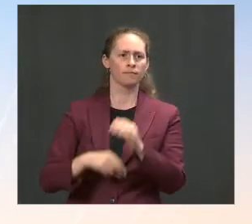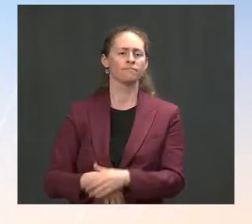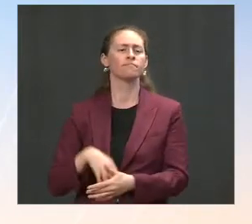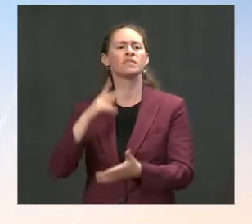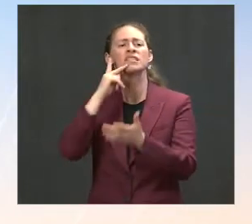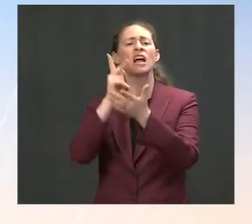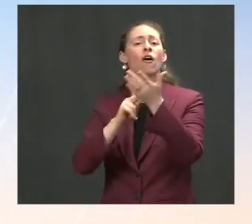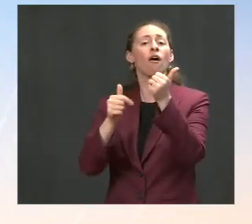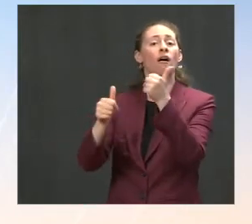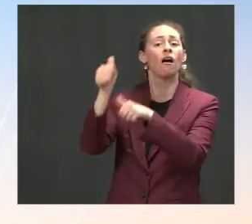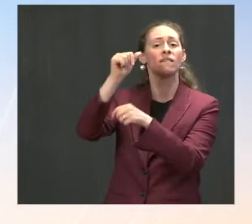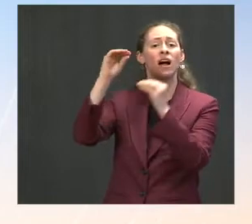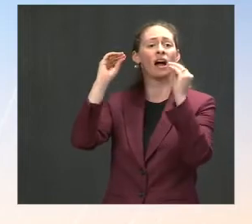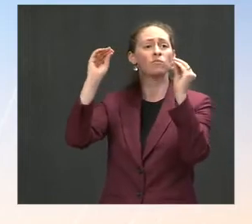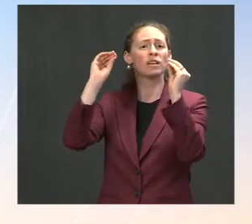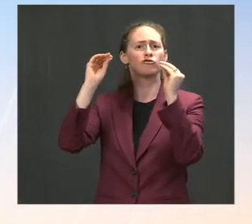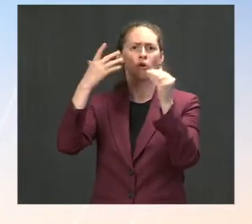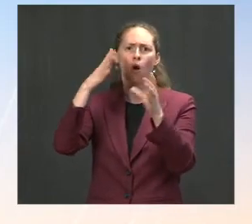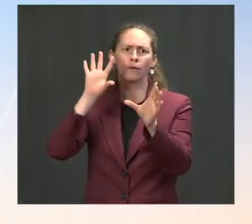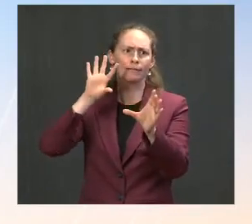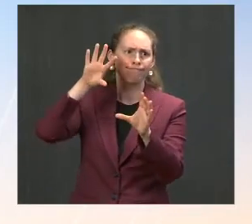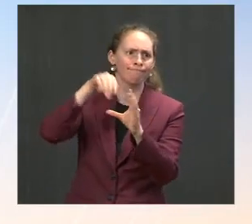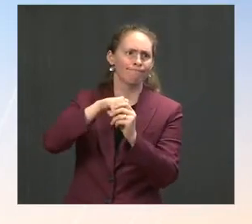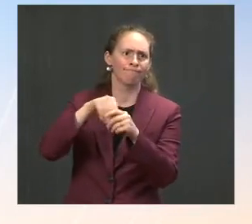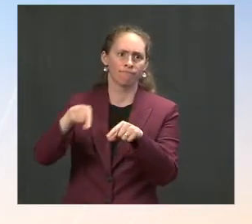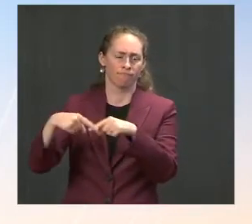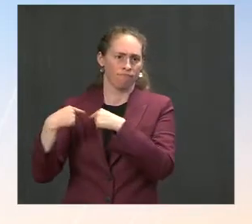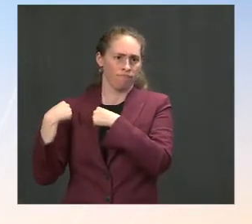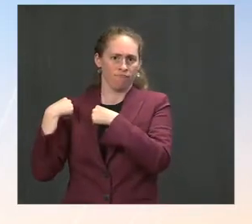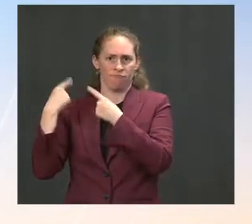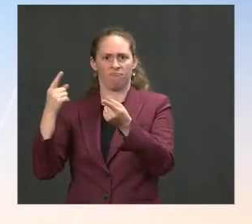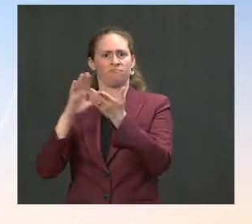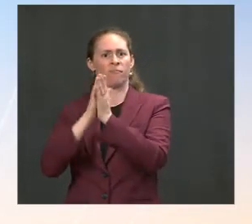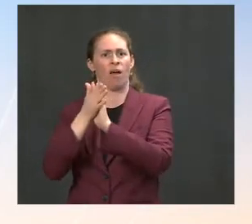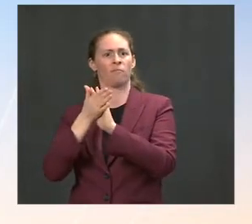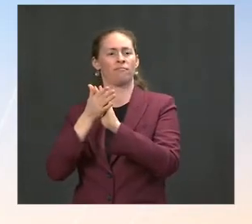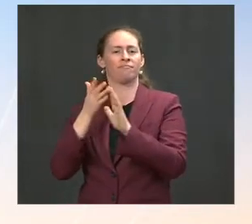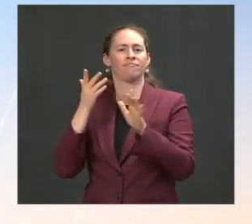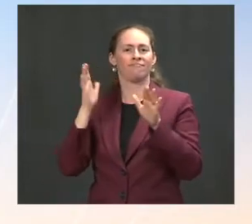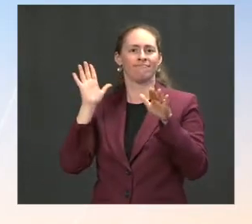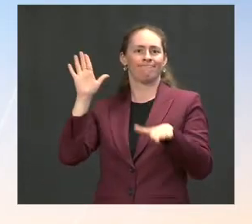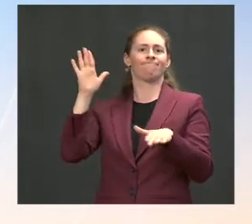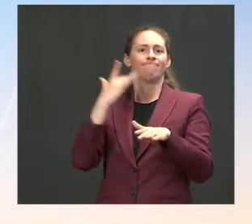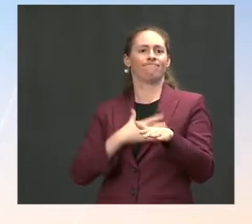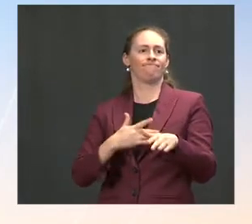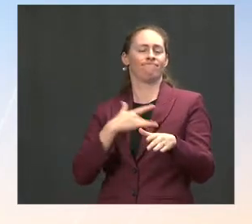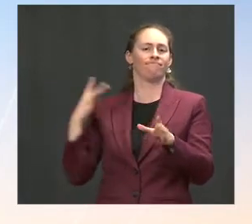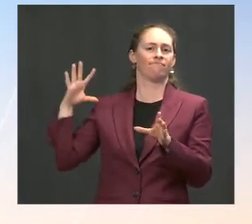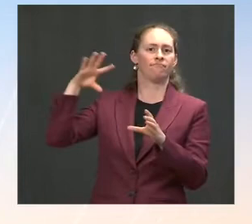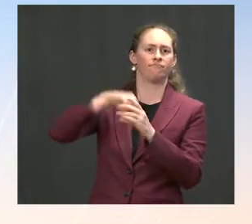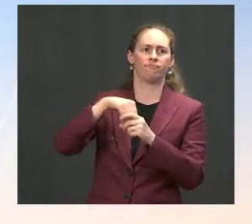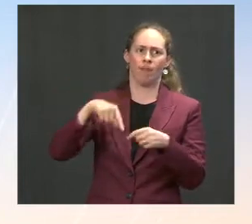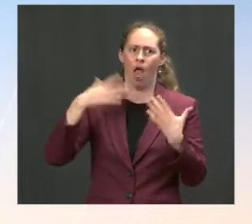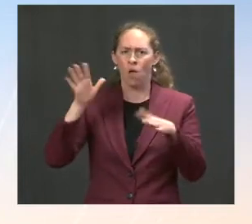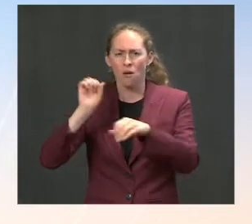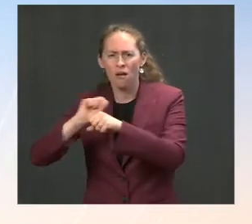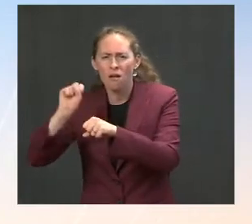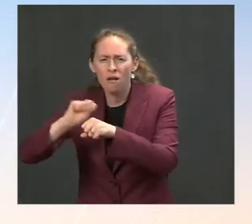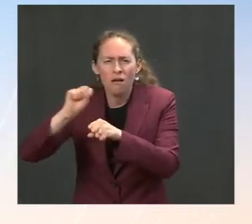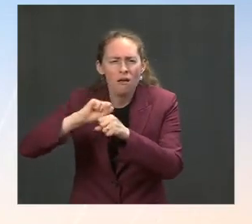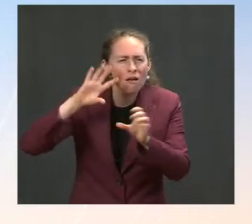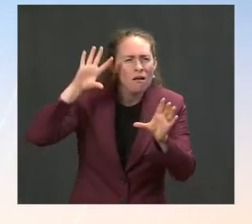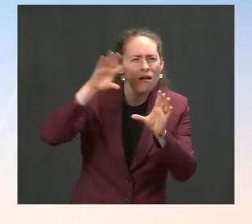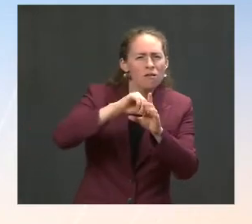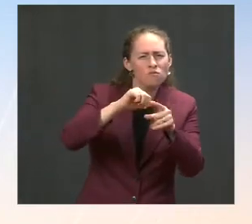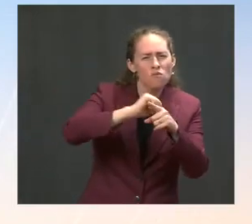this issue from the first day he was sworn into office, working across school districts to share best practices and ensure